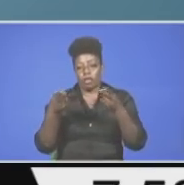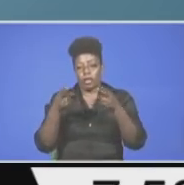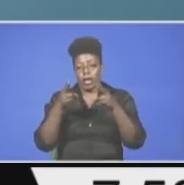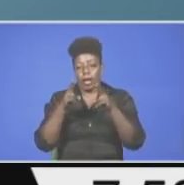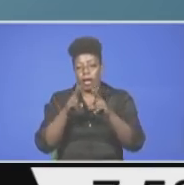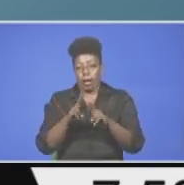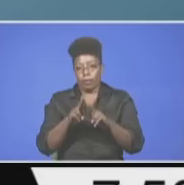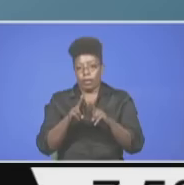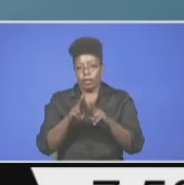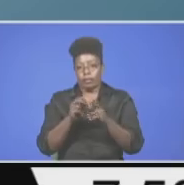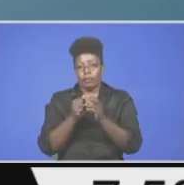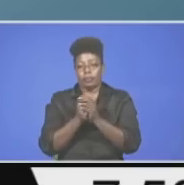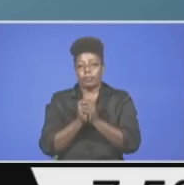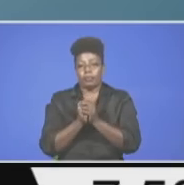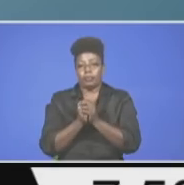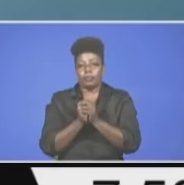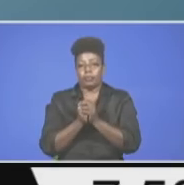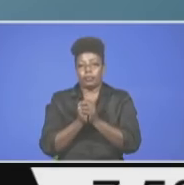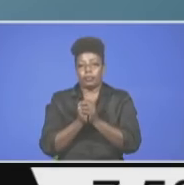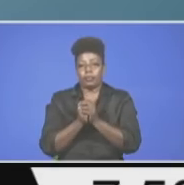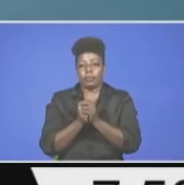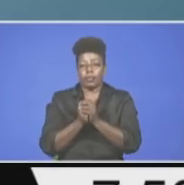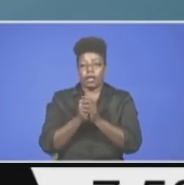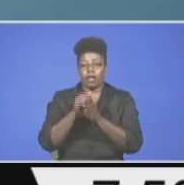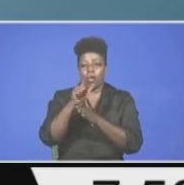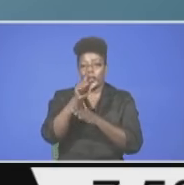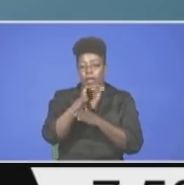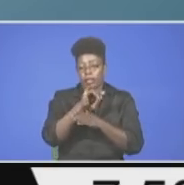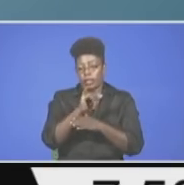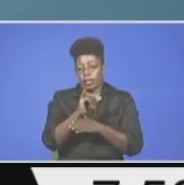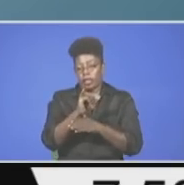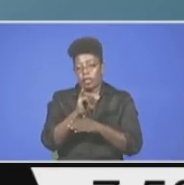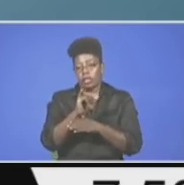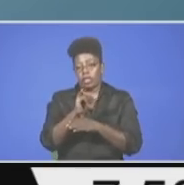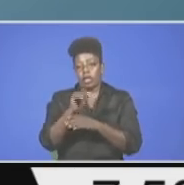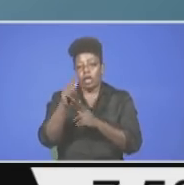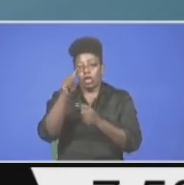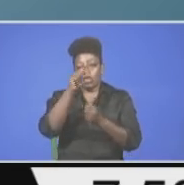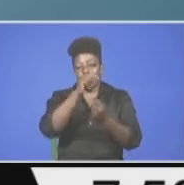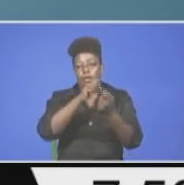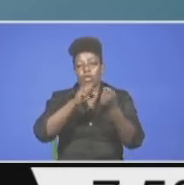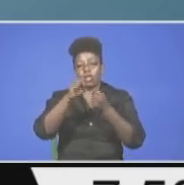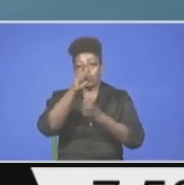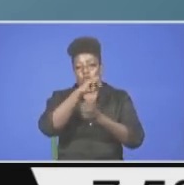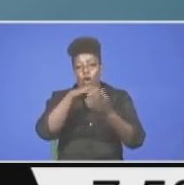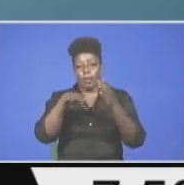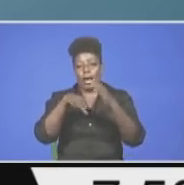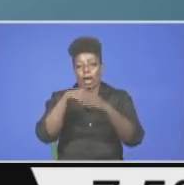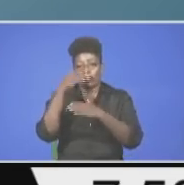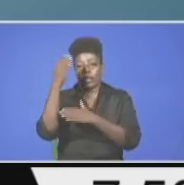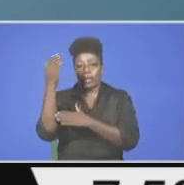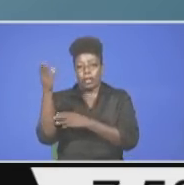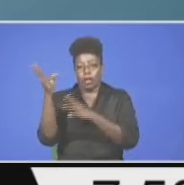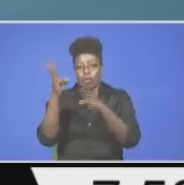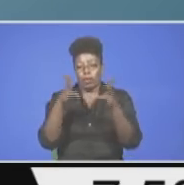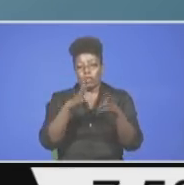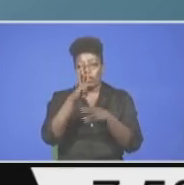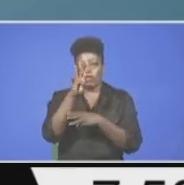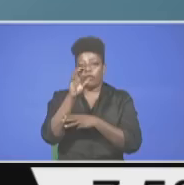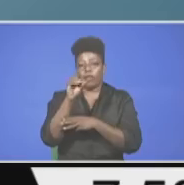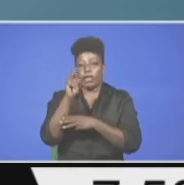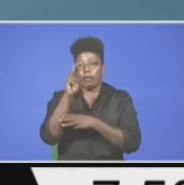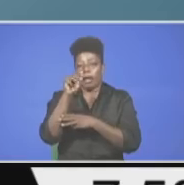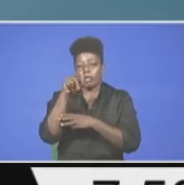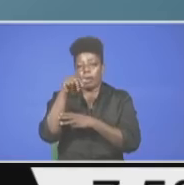remnants of Kirk. And then we have Leslie, which is still a tropical storm out there in the mid-Atlantic. It's packing winds of about 40 miles per